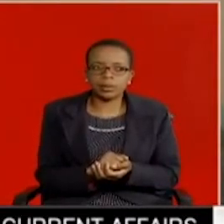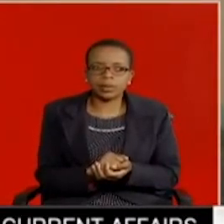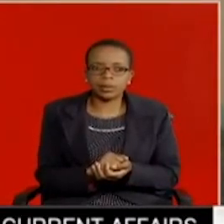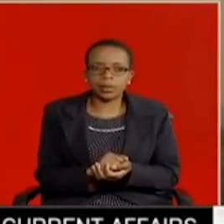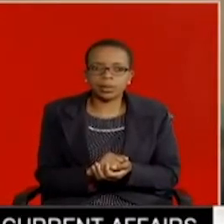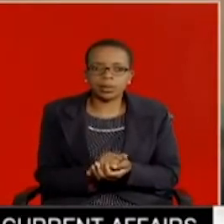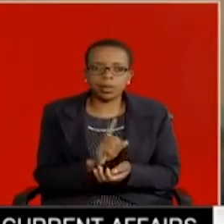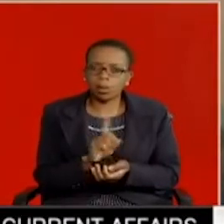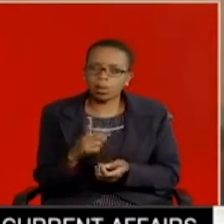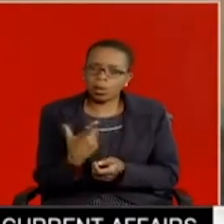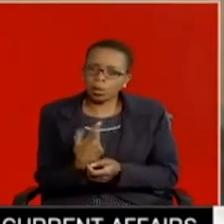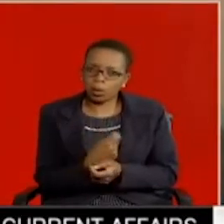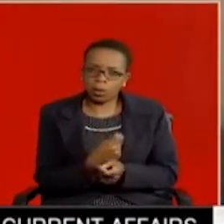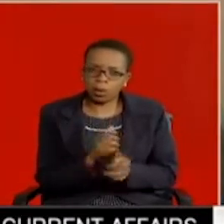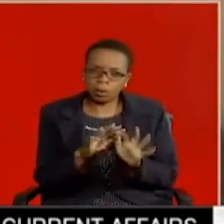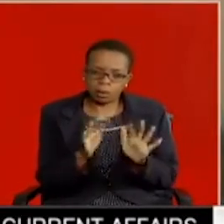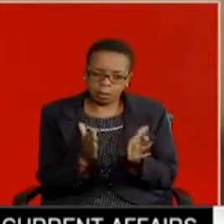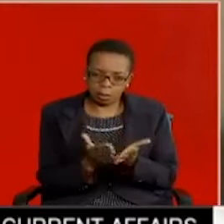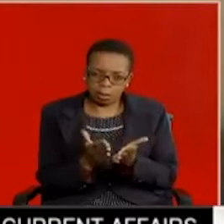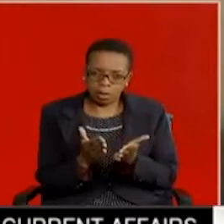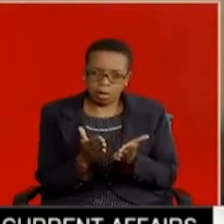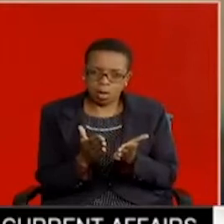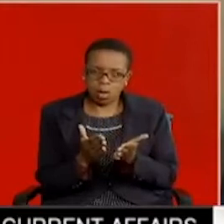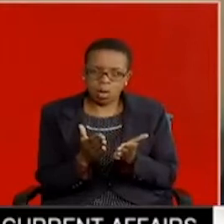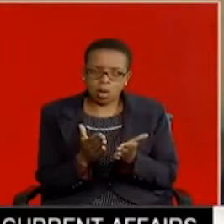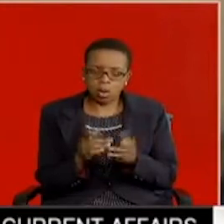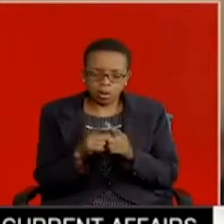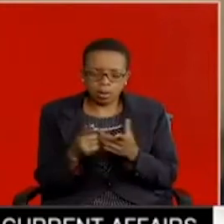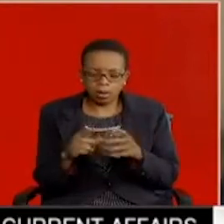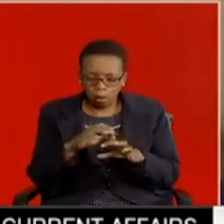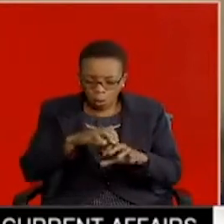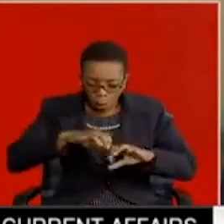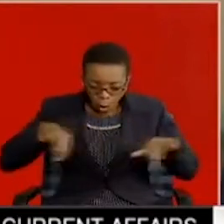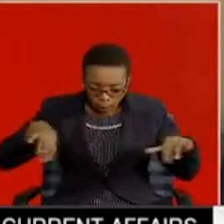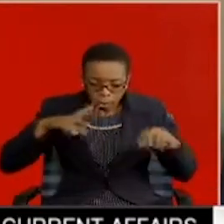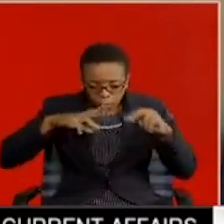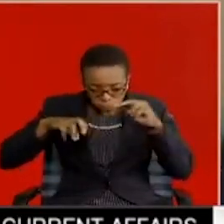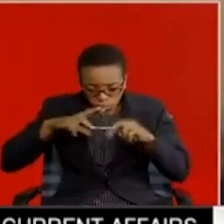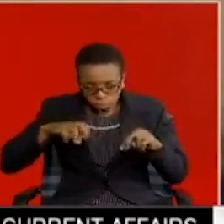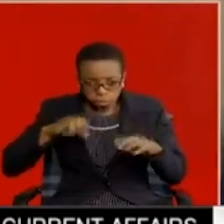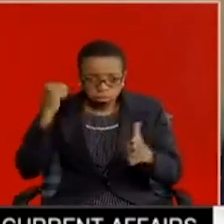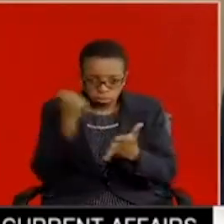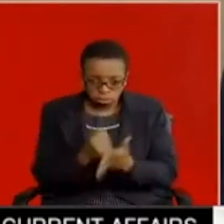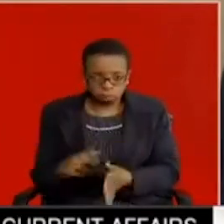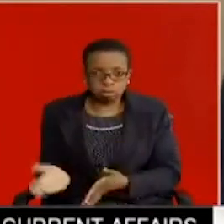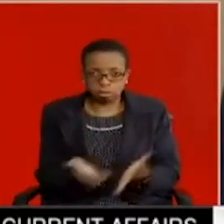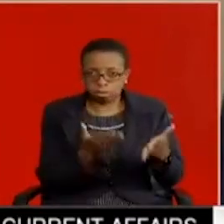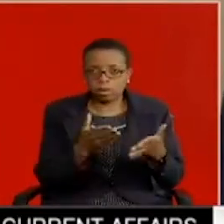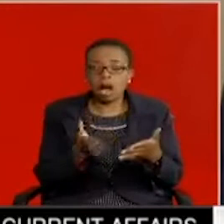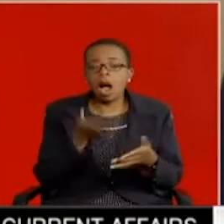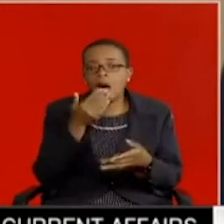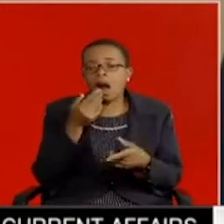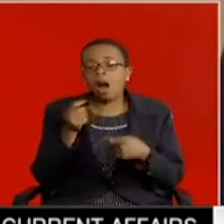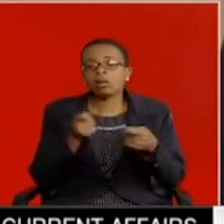Each vaccine consignment shall be physically verified and cleared by the Medicines